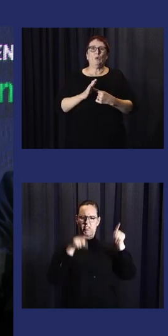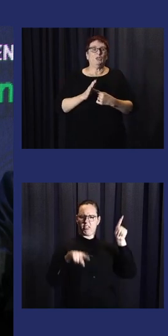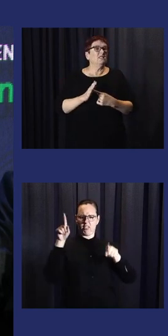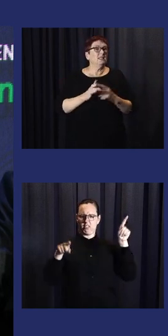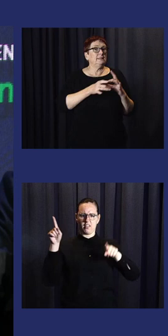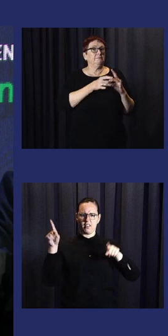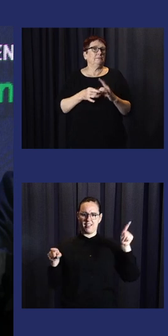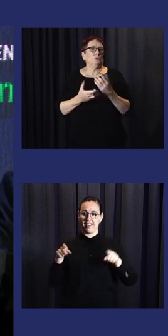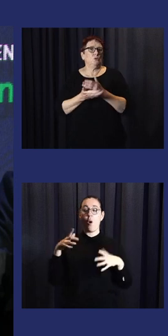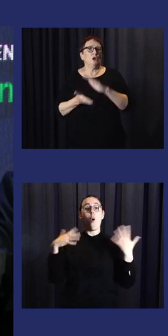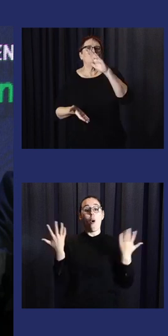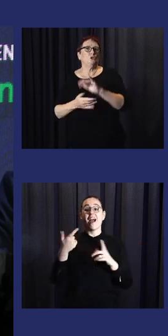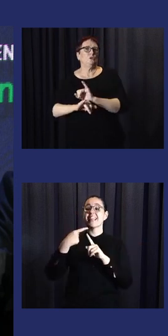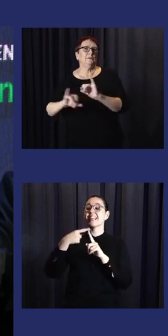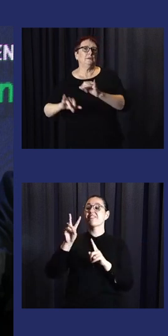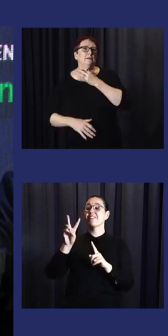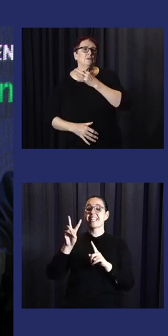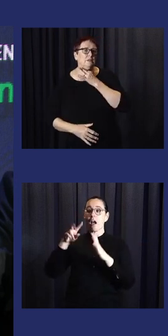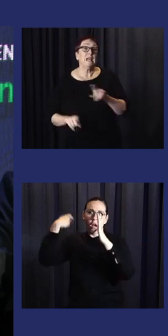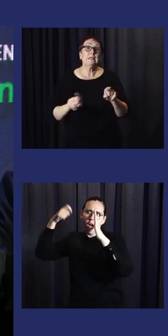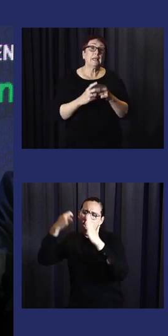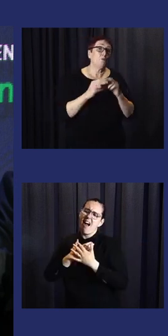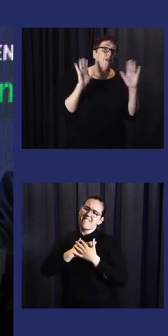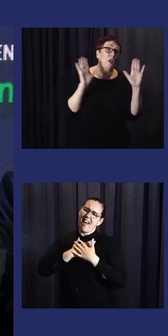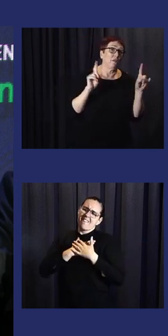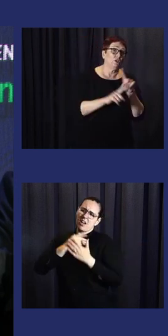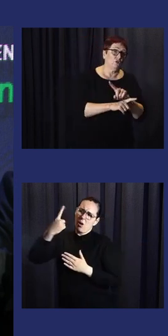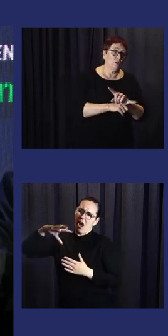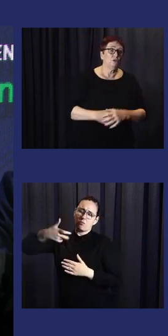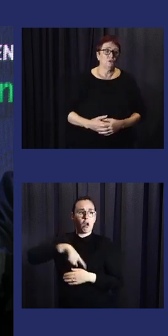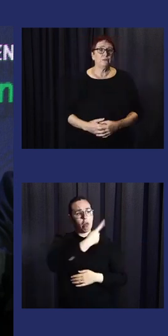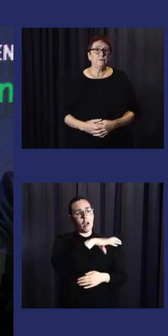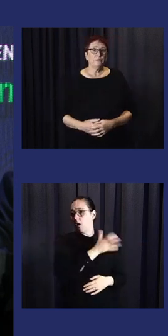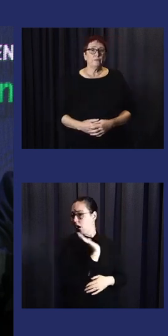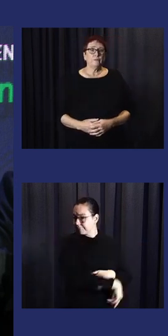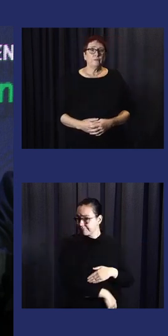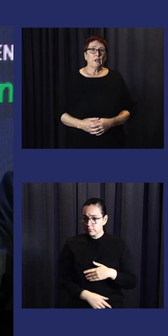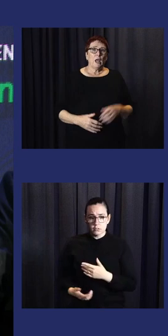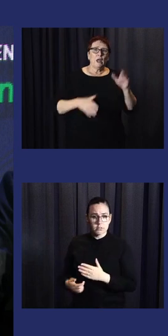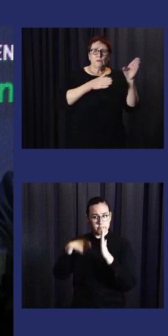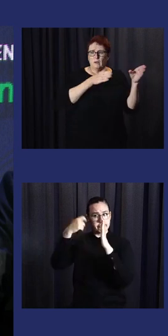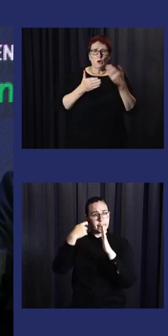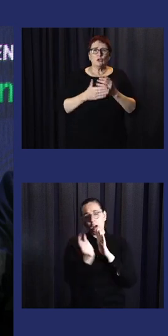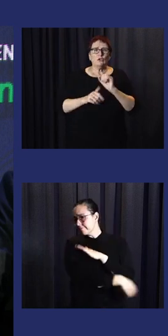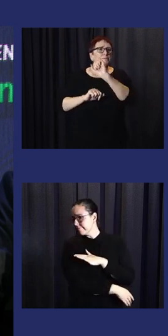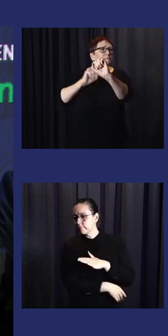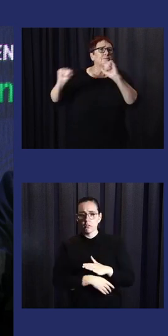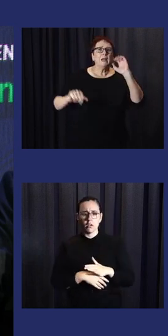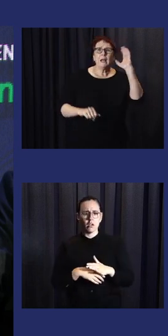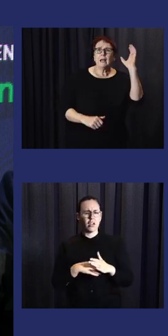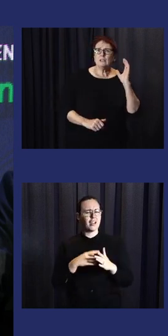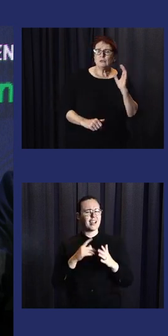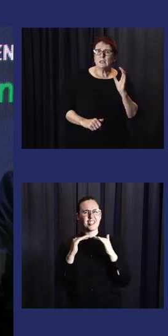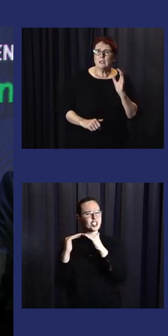response, just as for climate response. And I just wanted to say then, back at the national level, we have to talk about gender